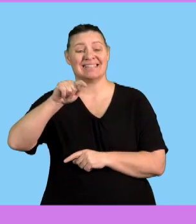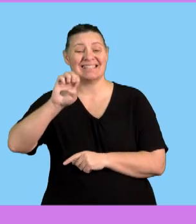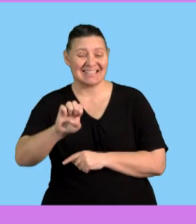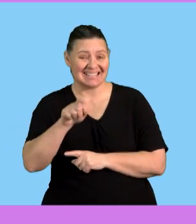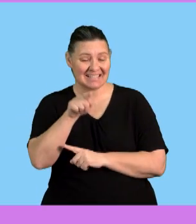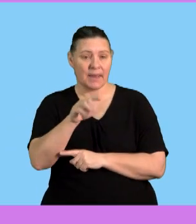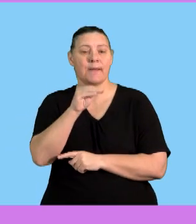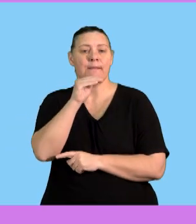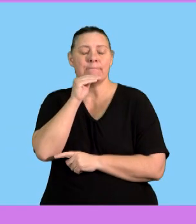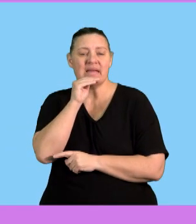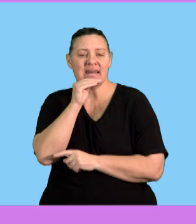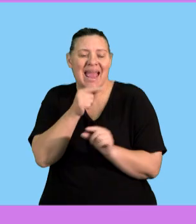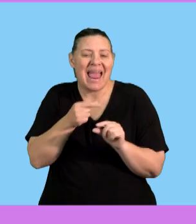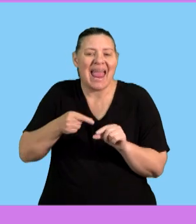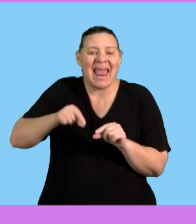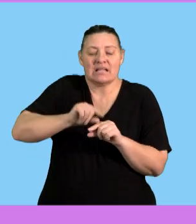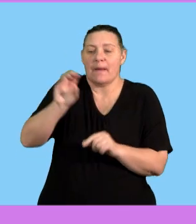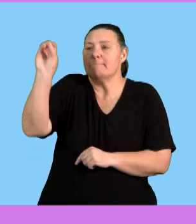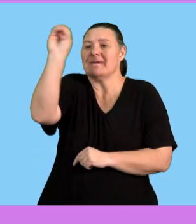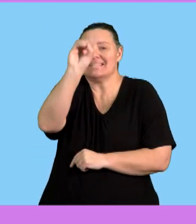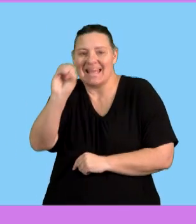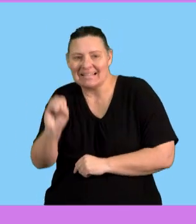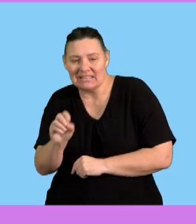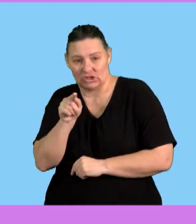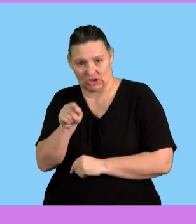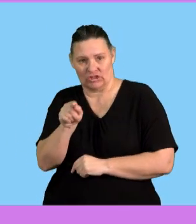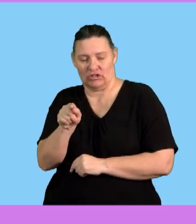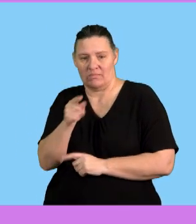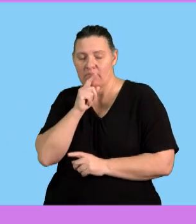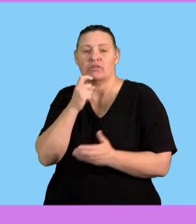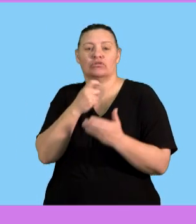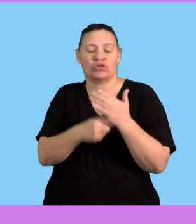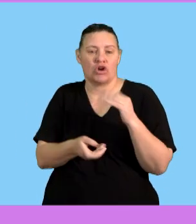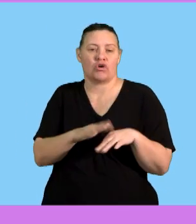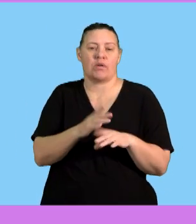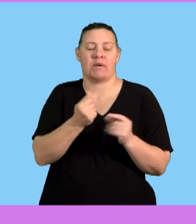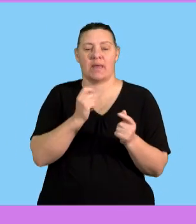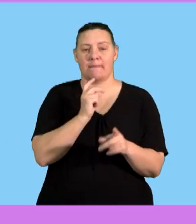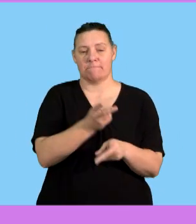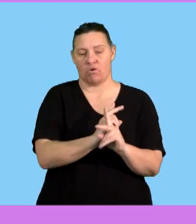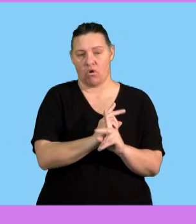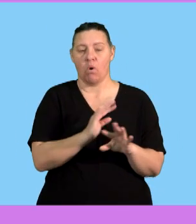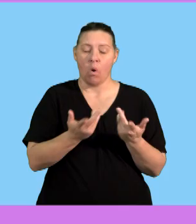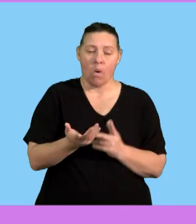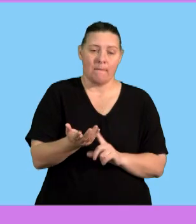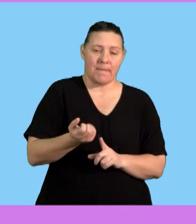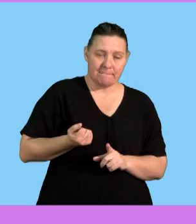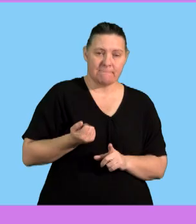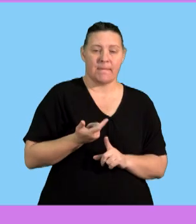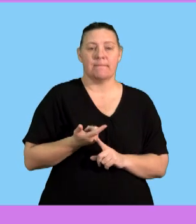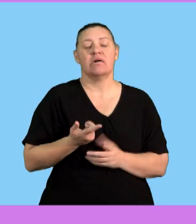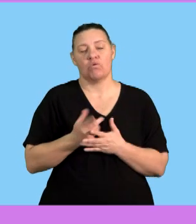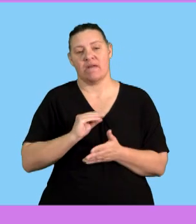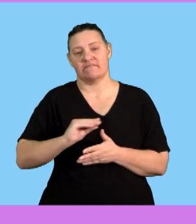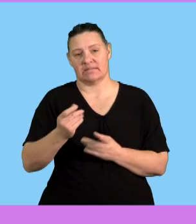remember, interest rate is the extra percentage that is charged on the money borrowed or earned